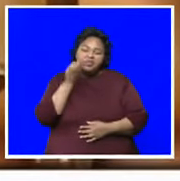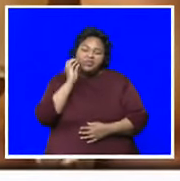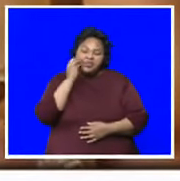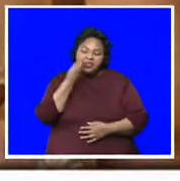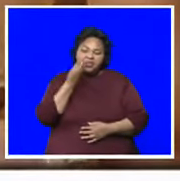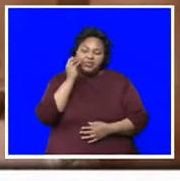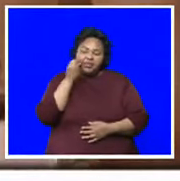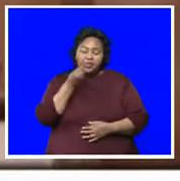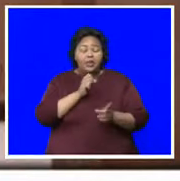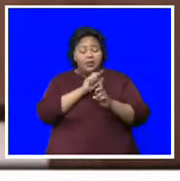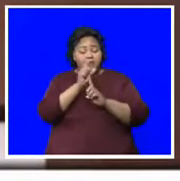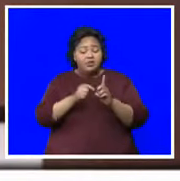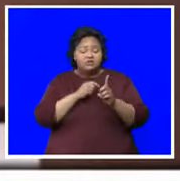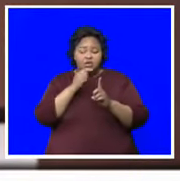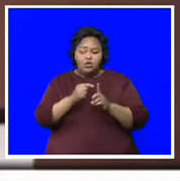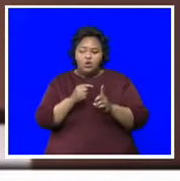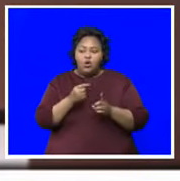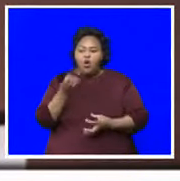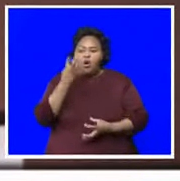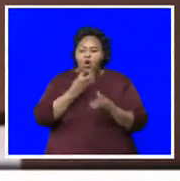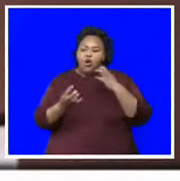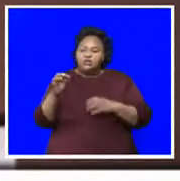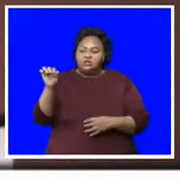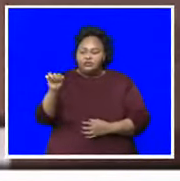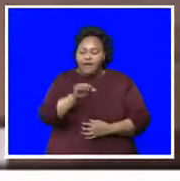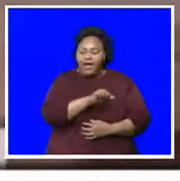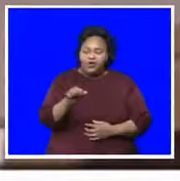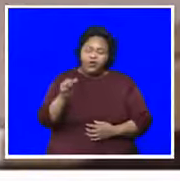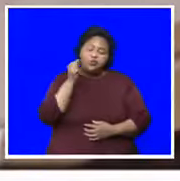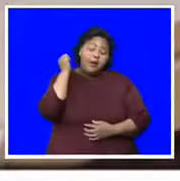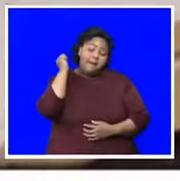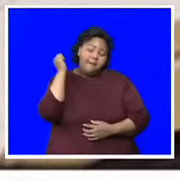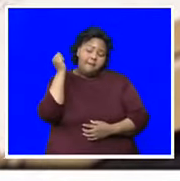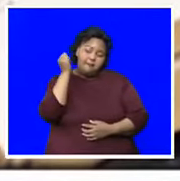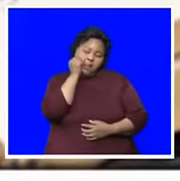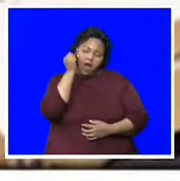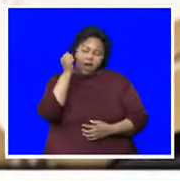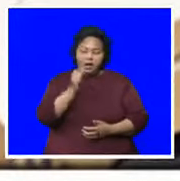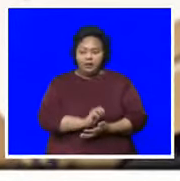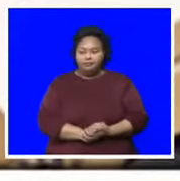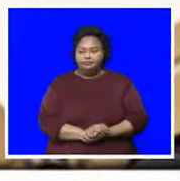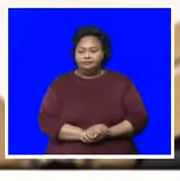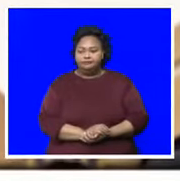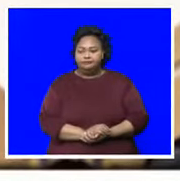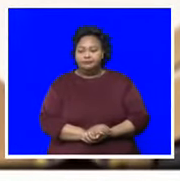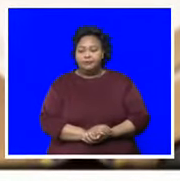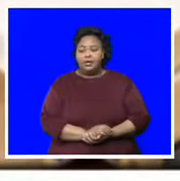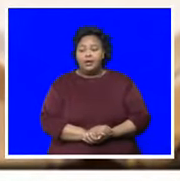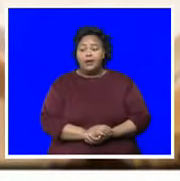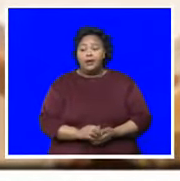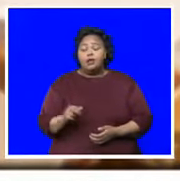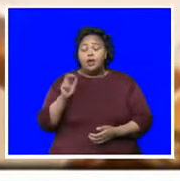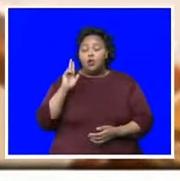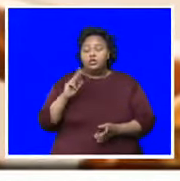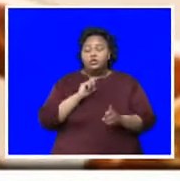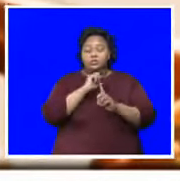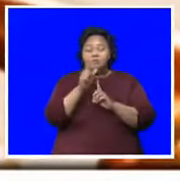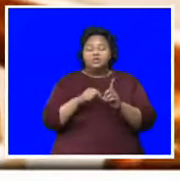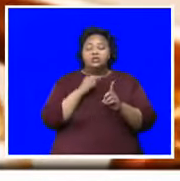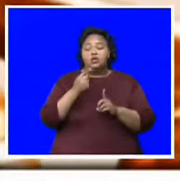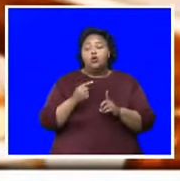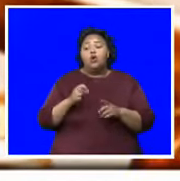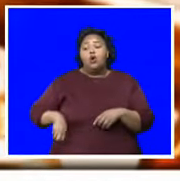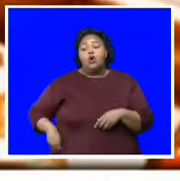she said resulted from Dlamini placing a hot iron on her face. The witness told the court that